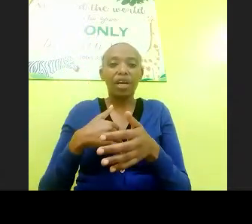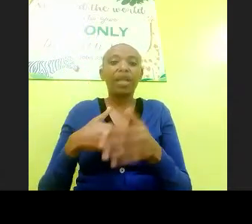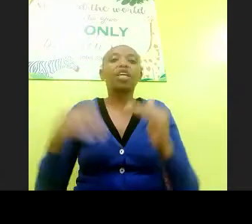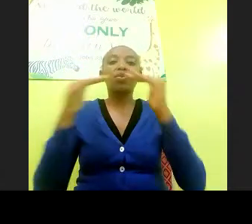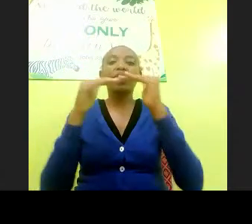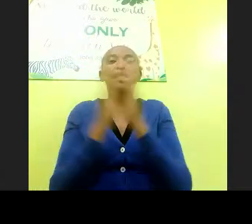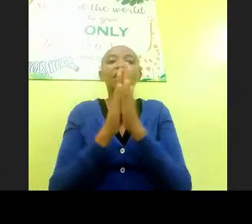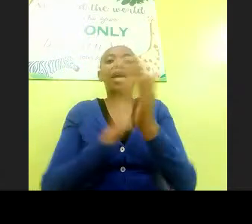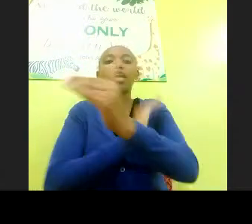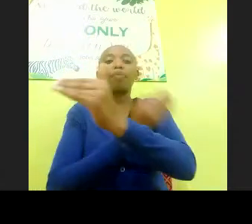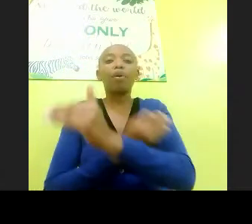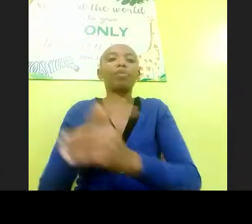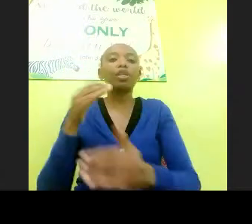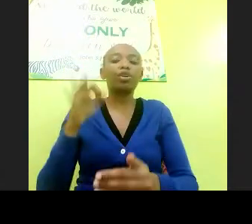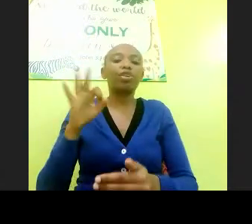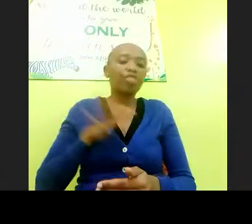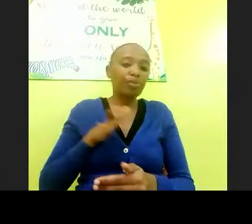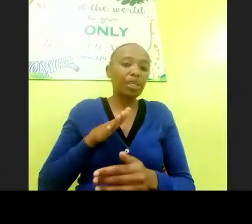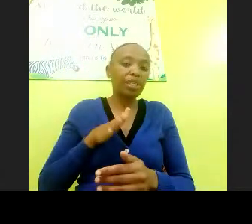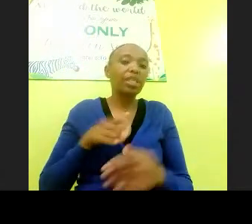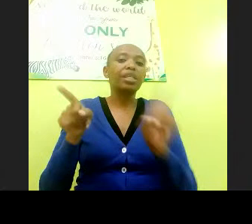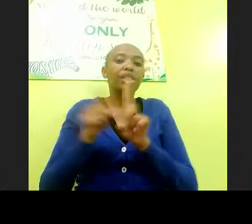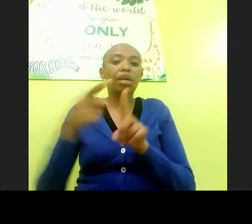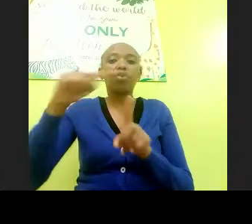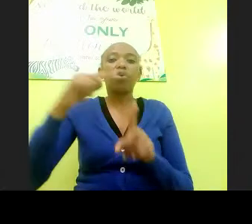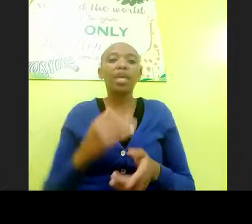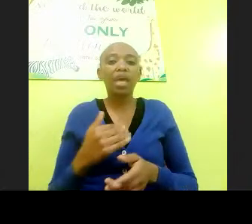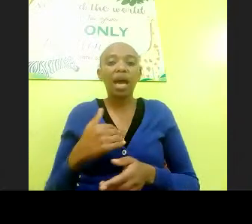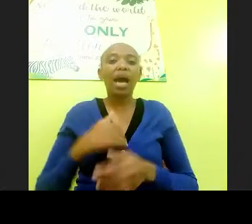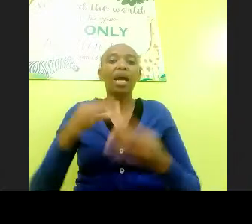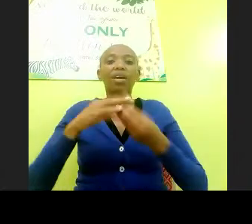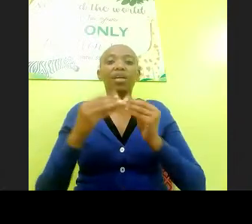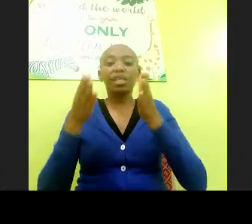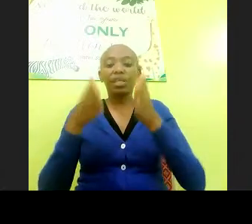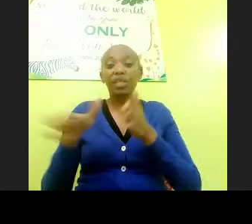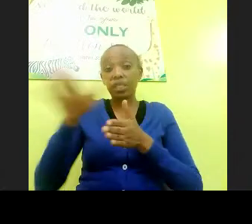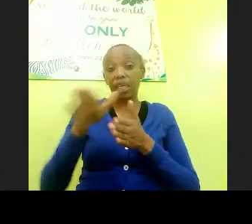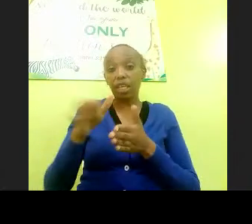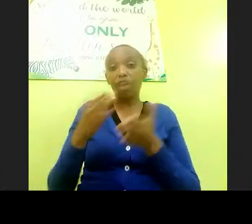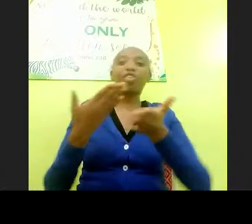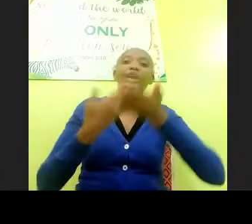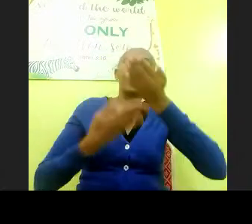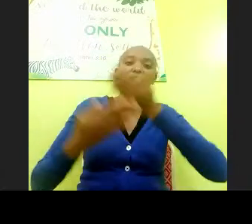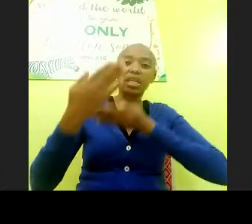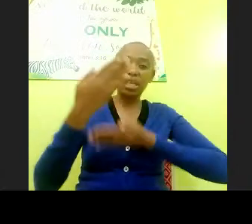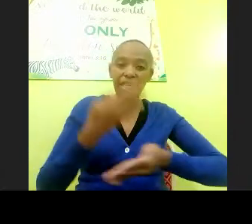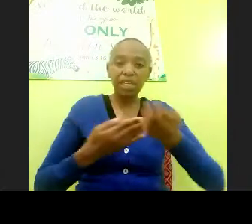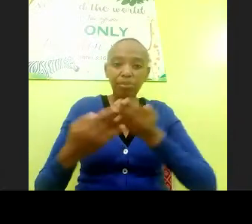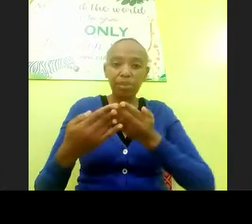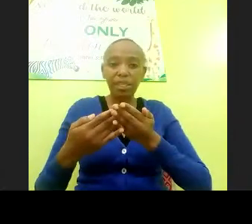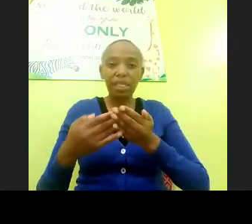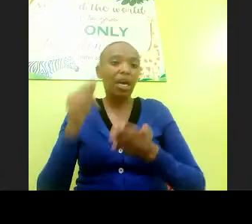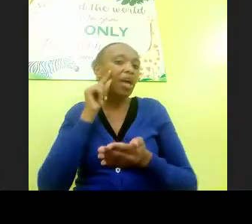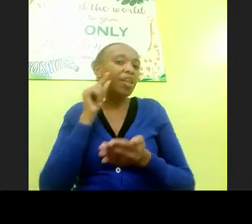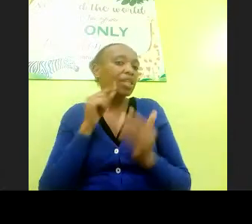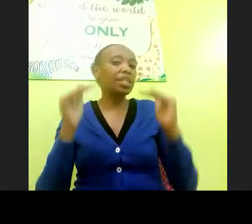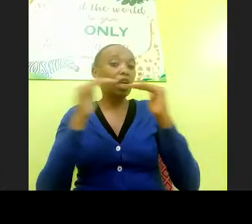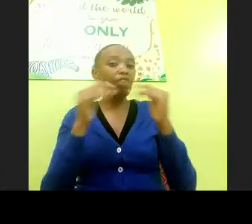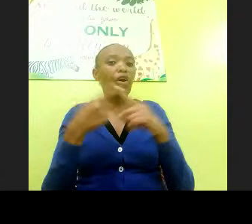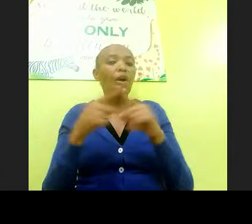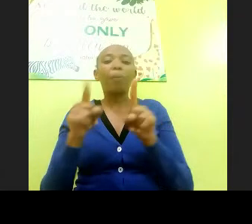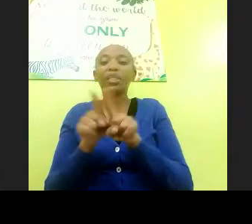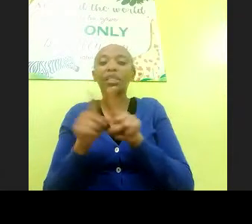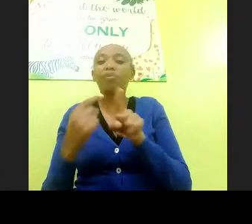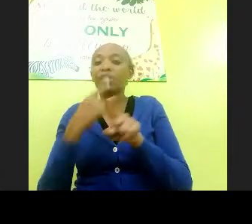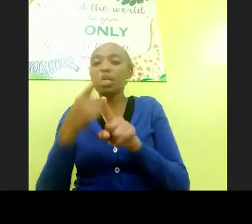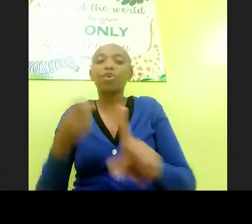of women, definitely we are creating this space for engagement at the regional level, but as I said, it will impact on the